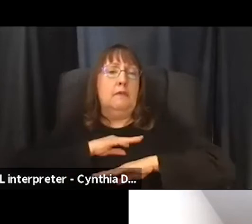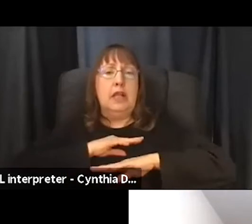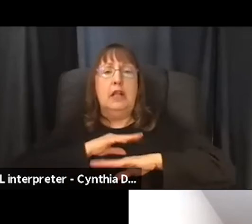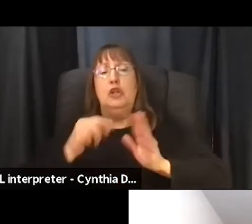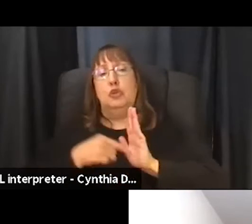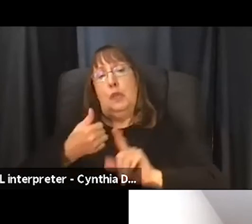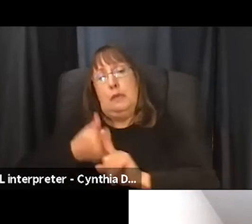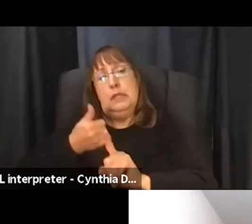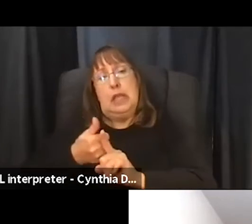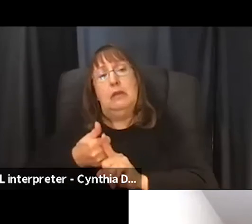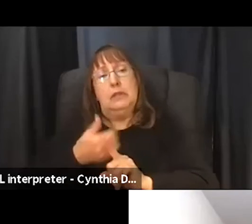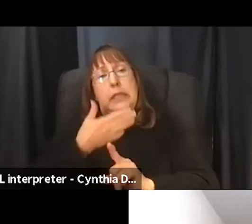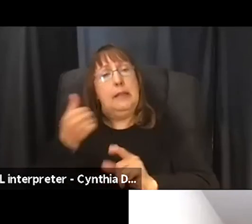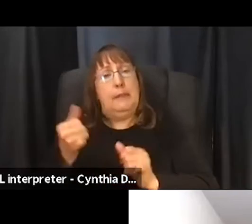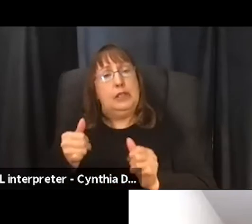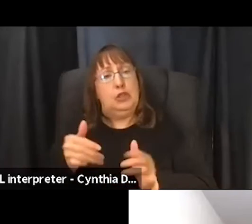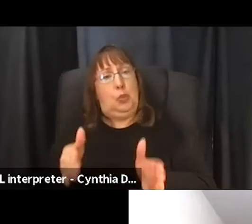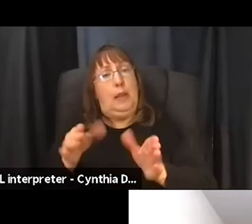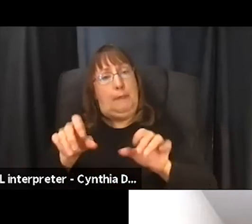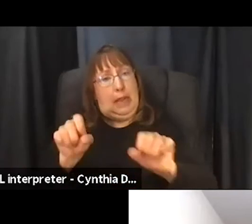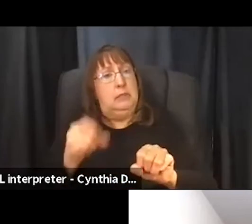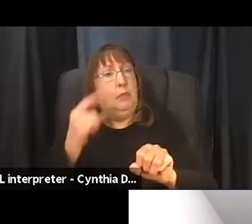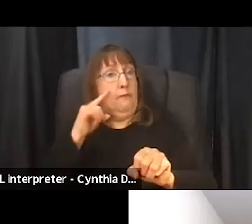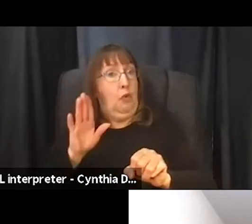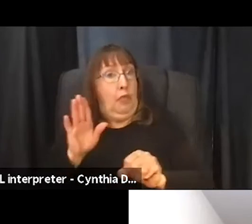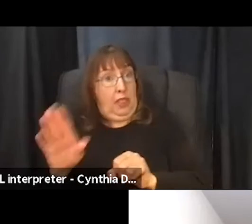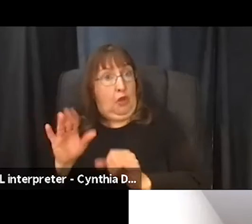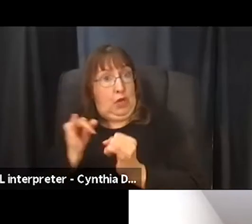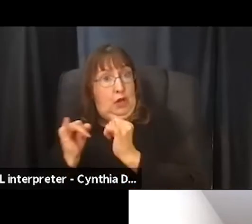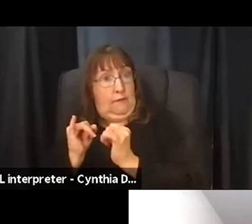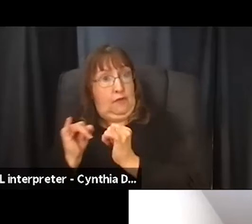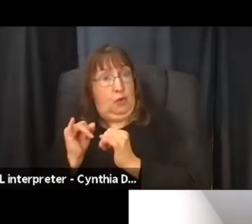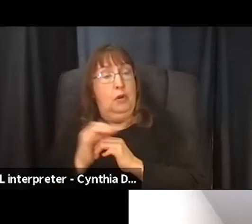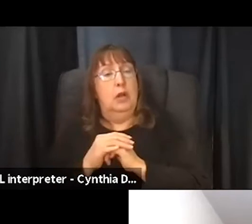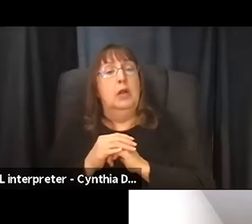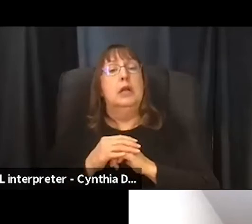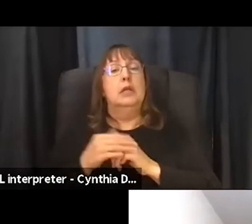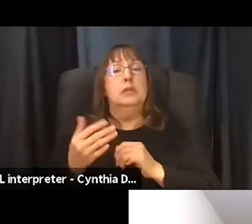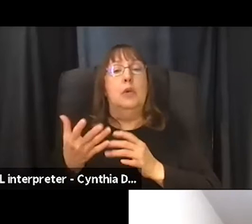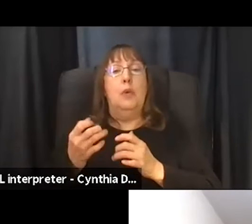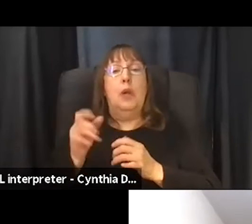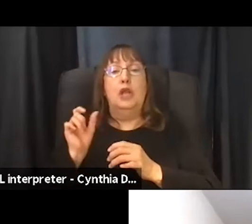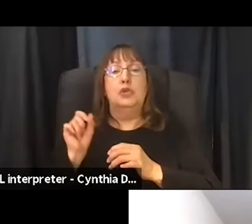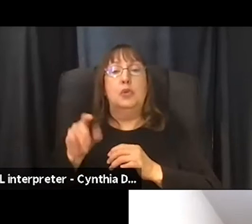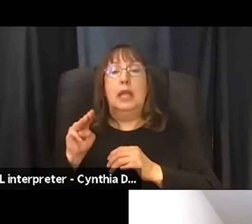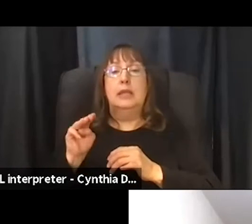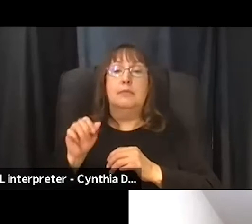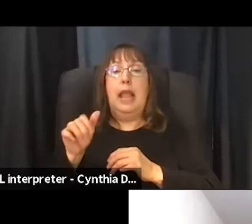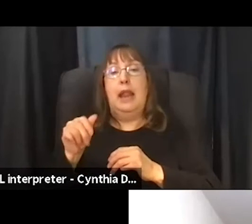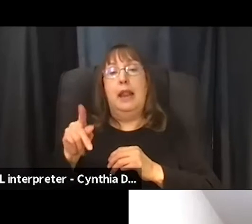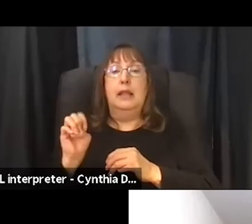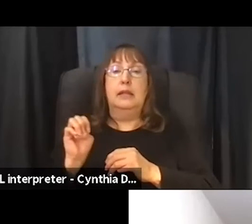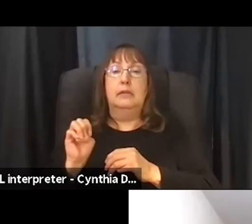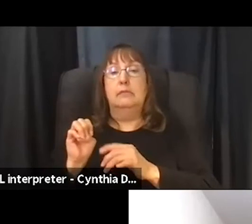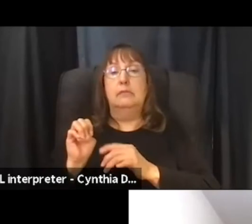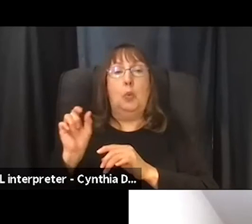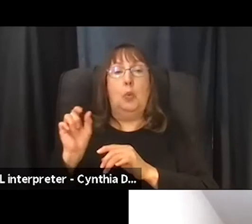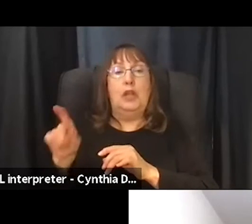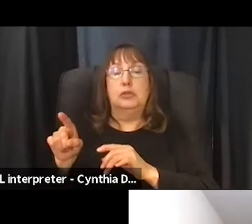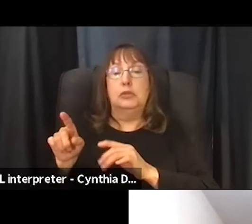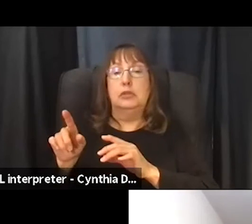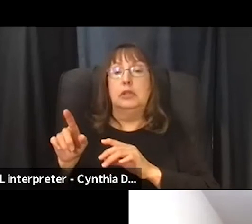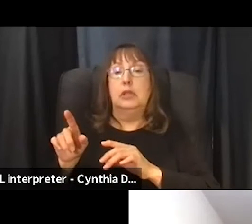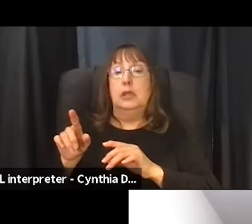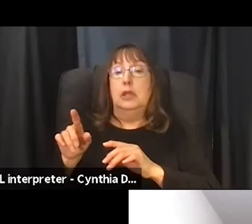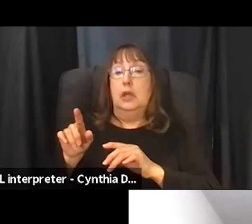way possible for their interview. I'd like to ask Madeline a quick question if I could. Madeline, would you